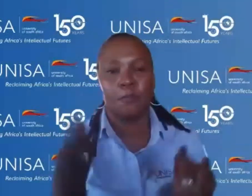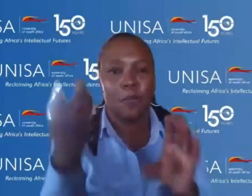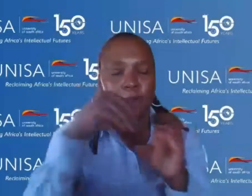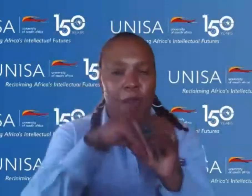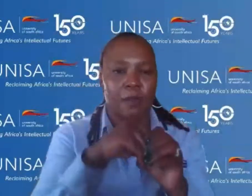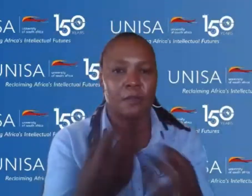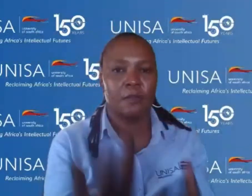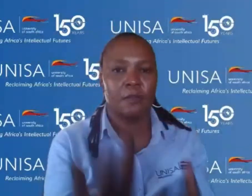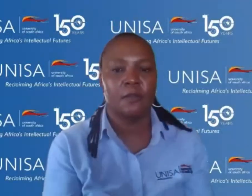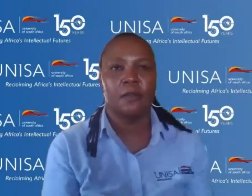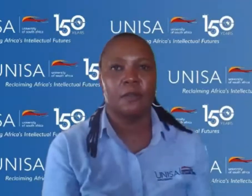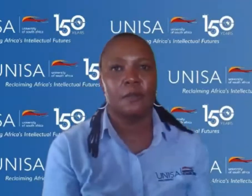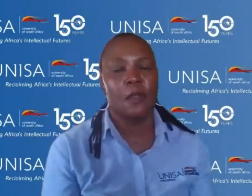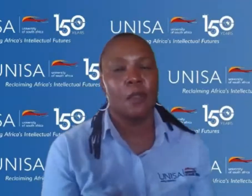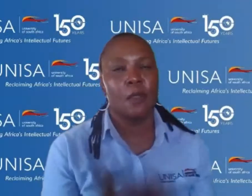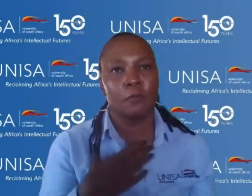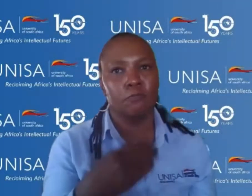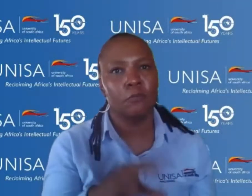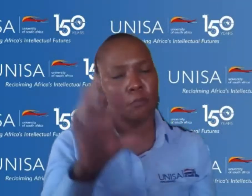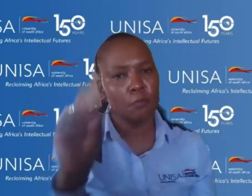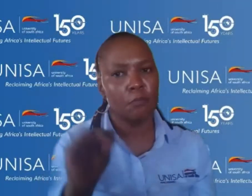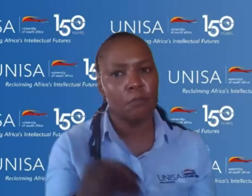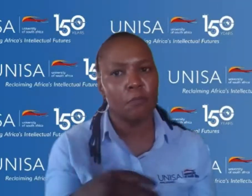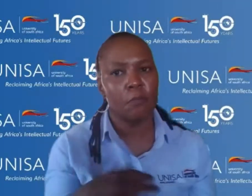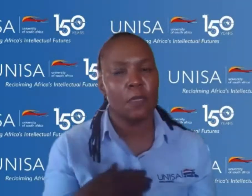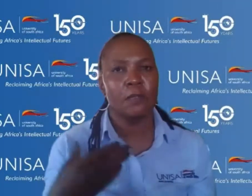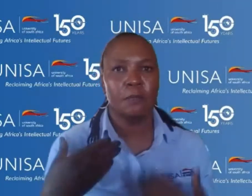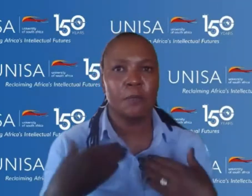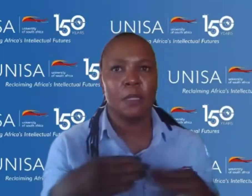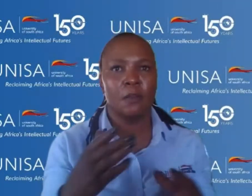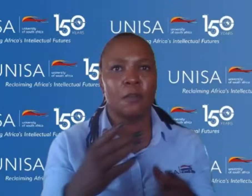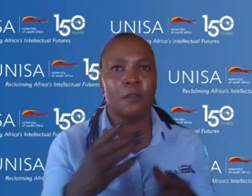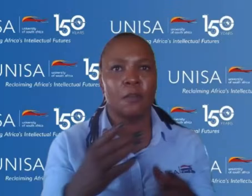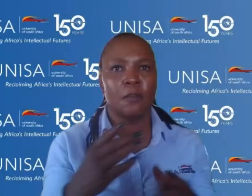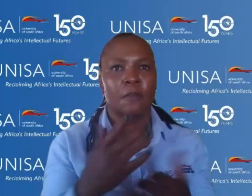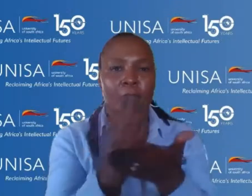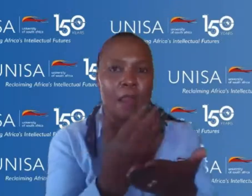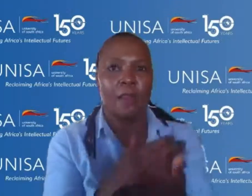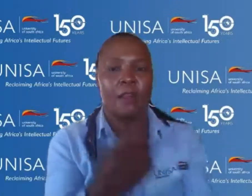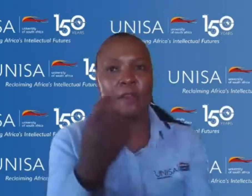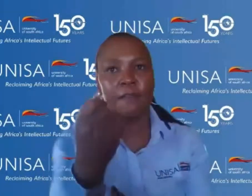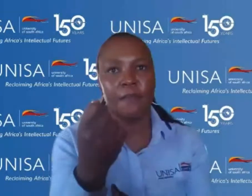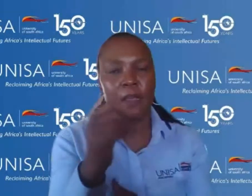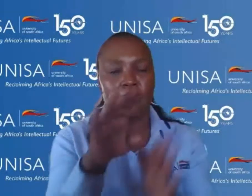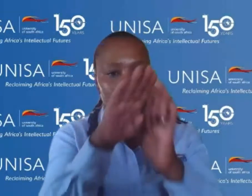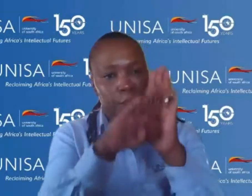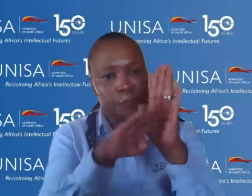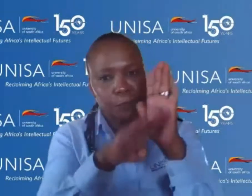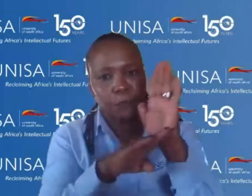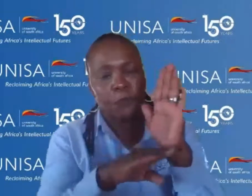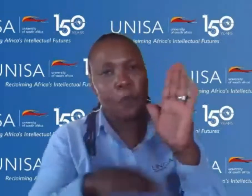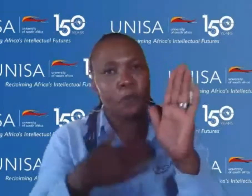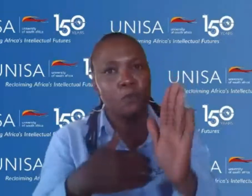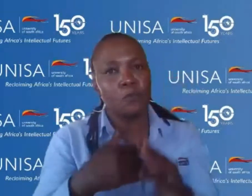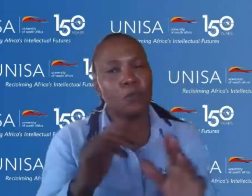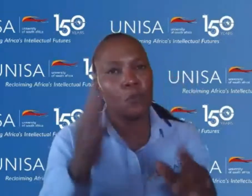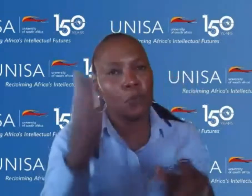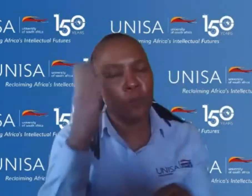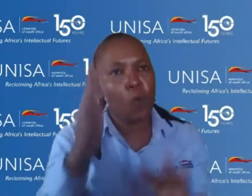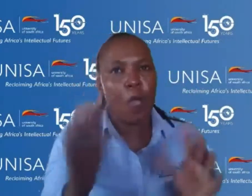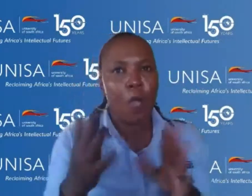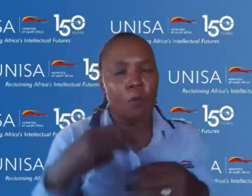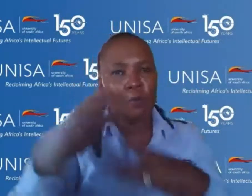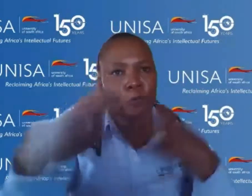to ask, I had something at the beginning of the lesson about finance reduction. So I just wanted to know how it works because I did not